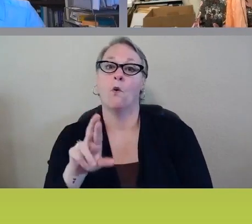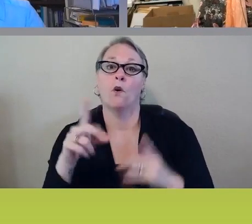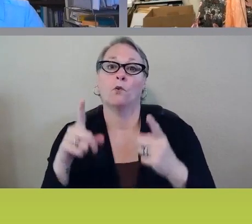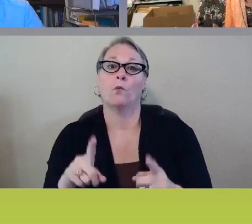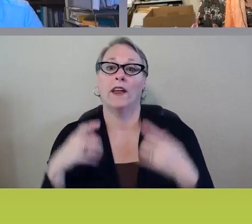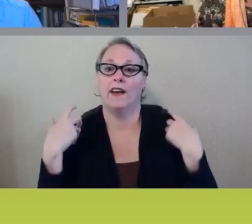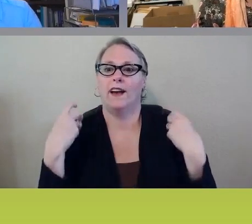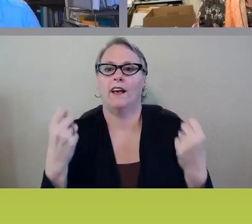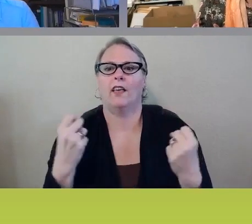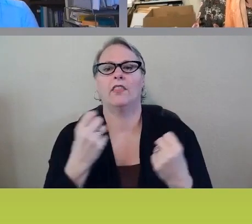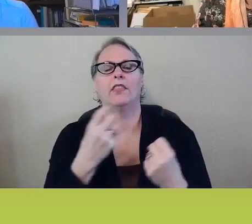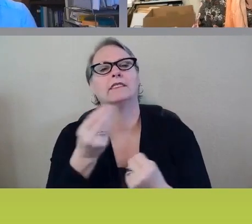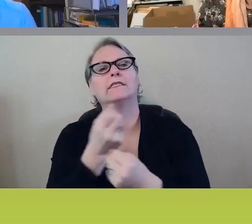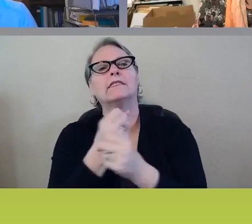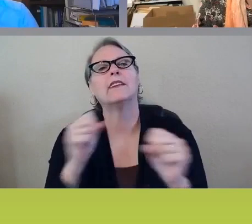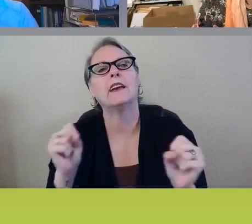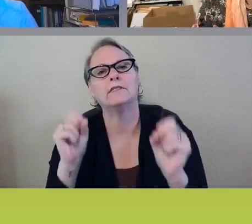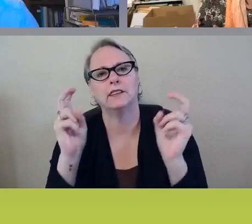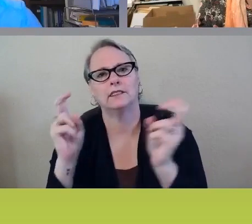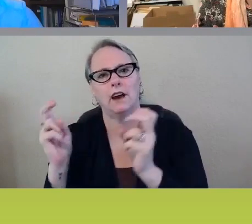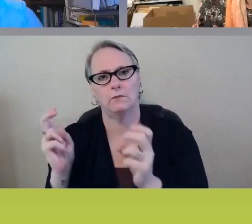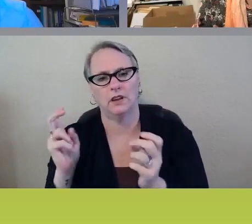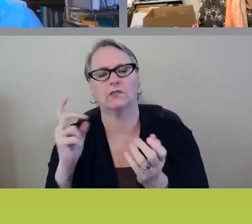and safety topics are taught.